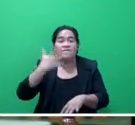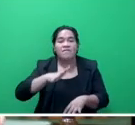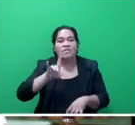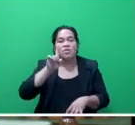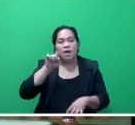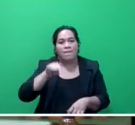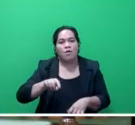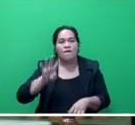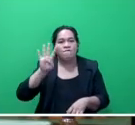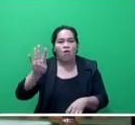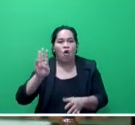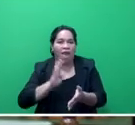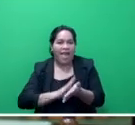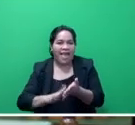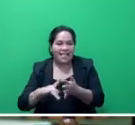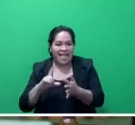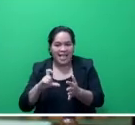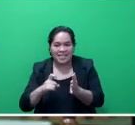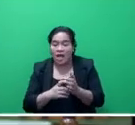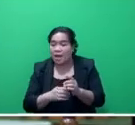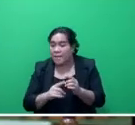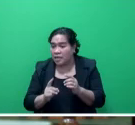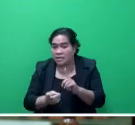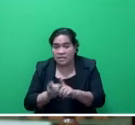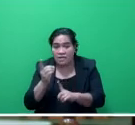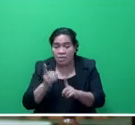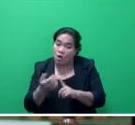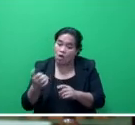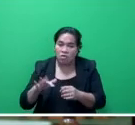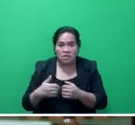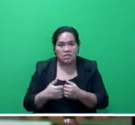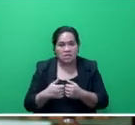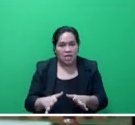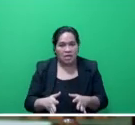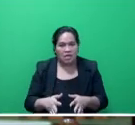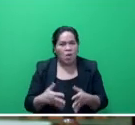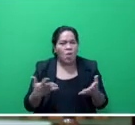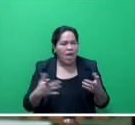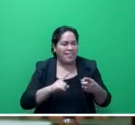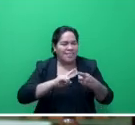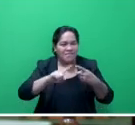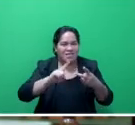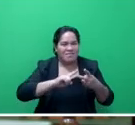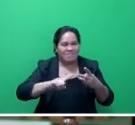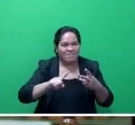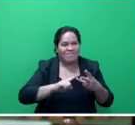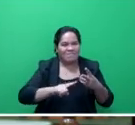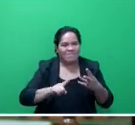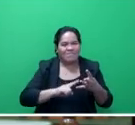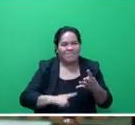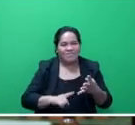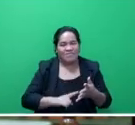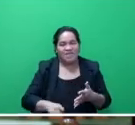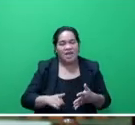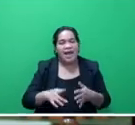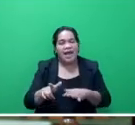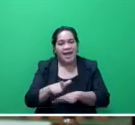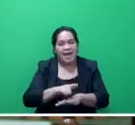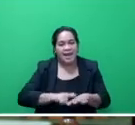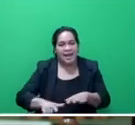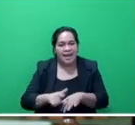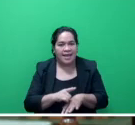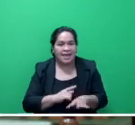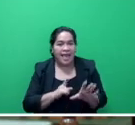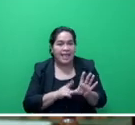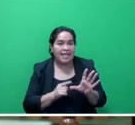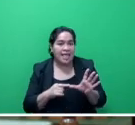Development works have already been completed. Savani, Warambita, Nasongele, Vunda and Yandua subdivisions. Yandua is climate